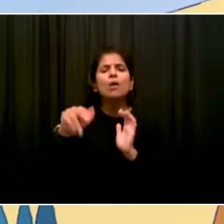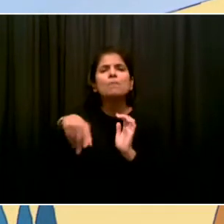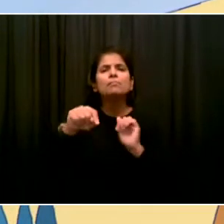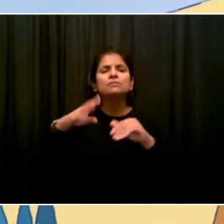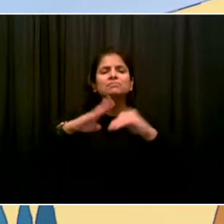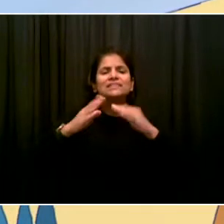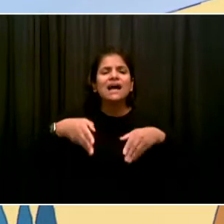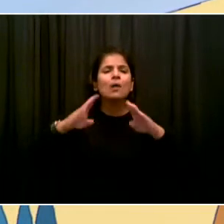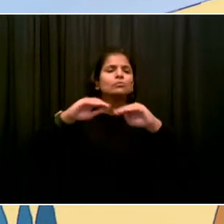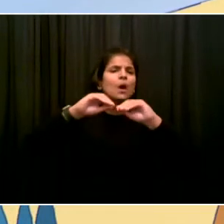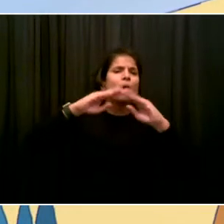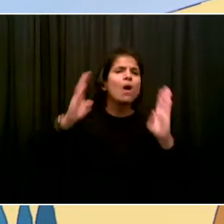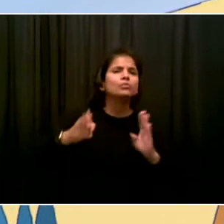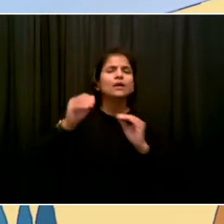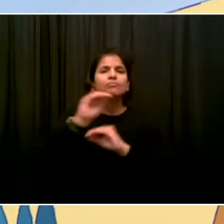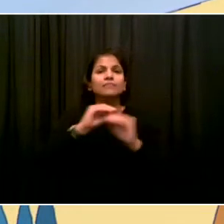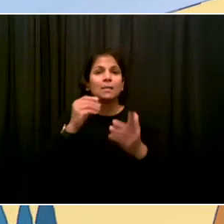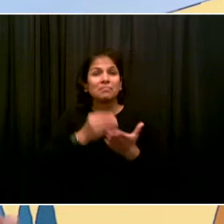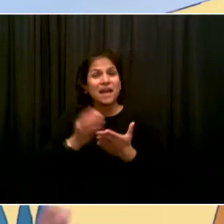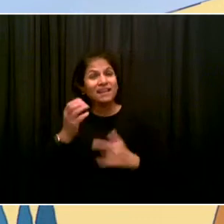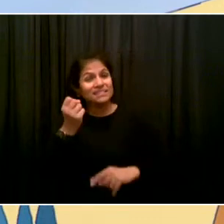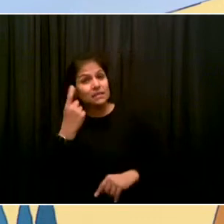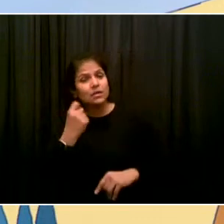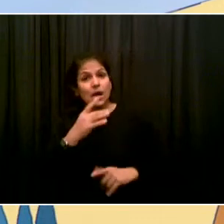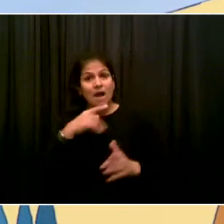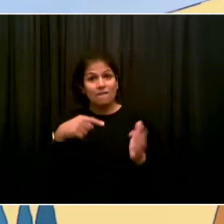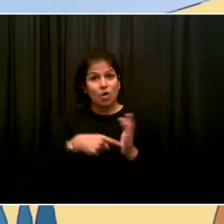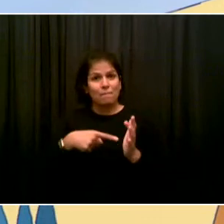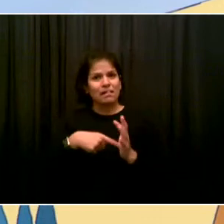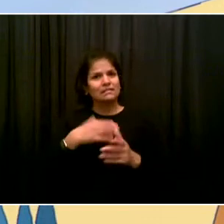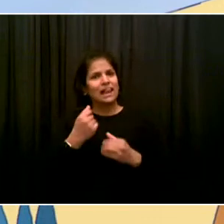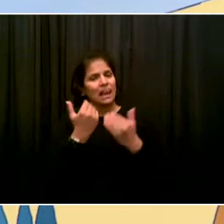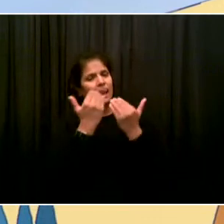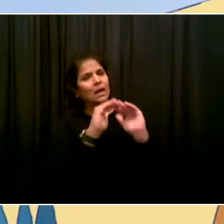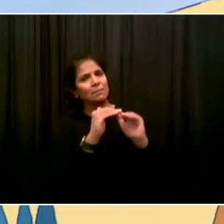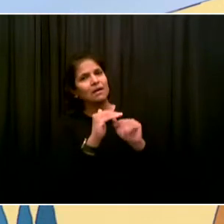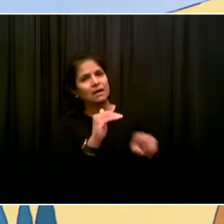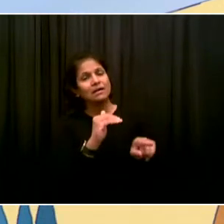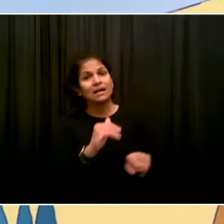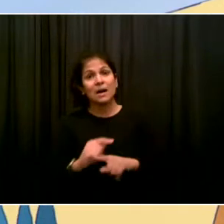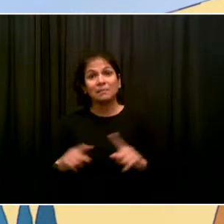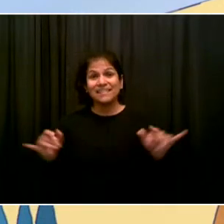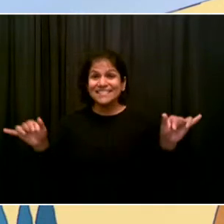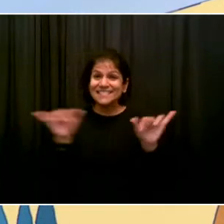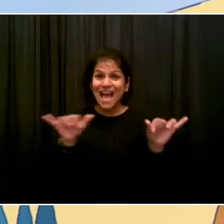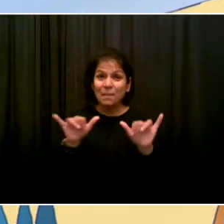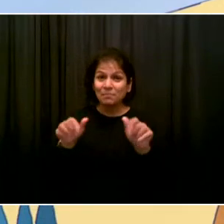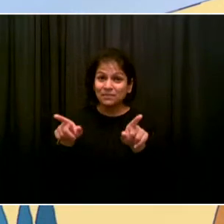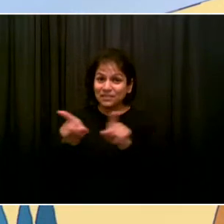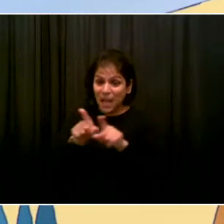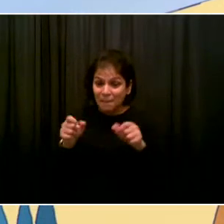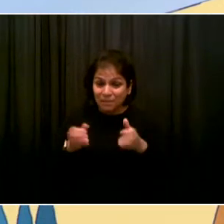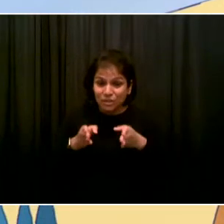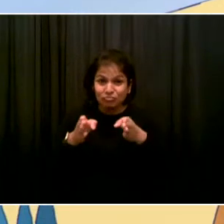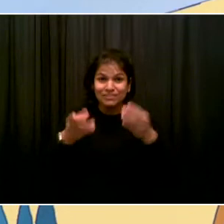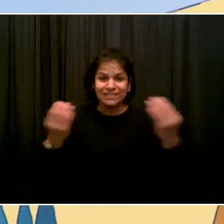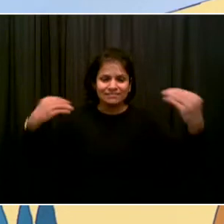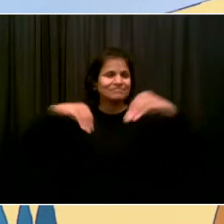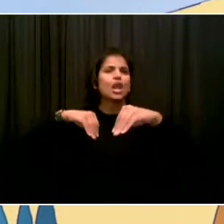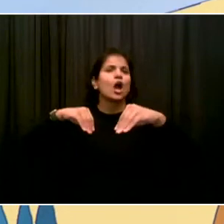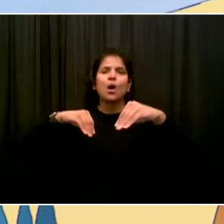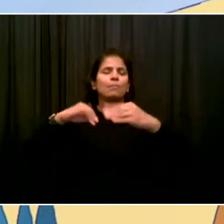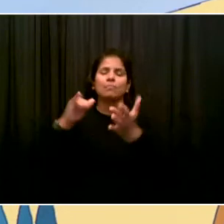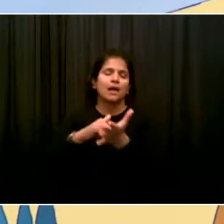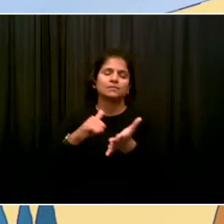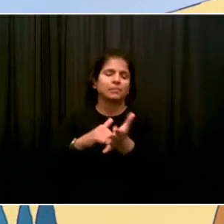is, and we can't always find the ideal of getting someone back right where they were and in affordable housing. Sometimes we have to say, hey, if you want the